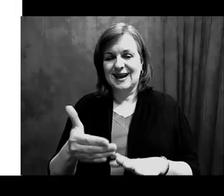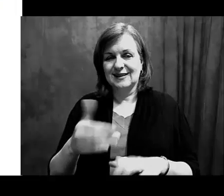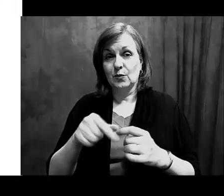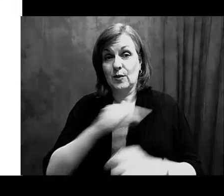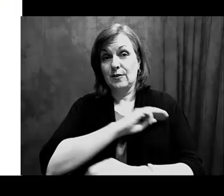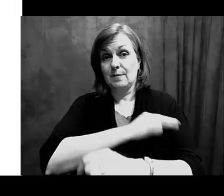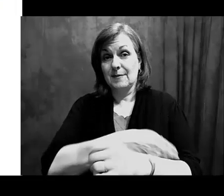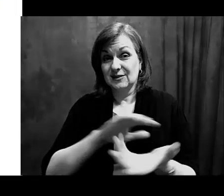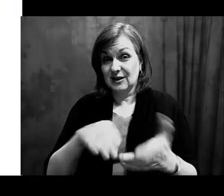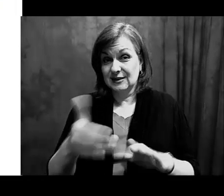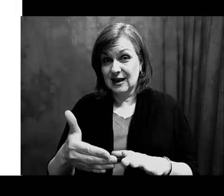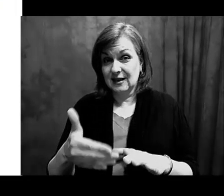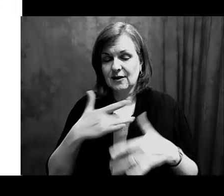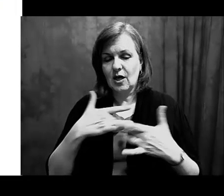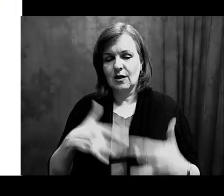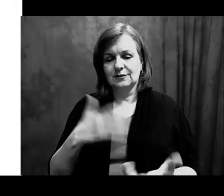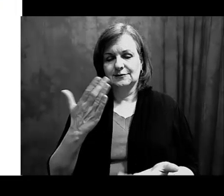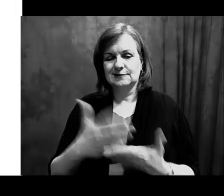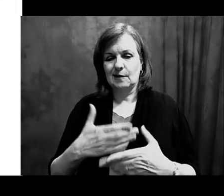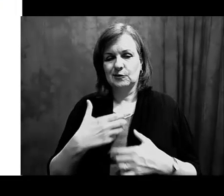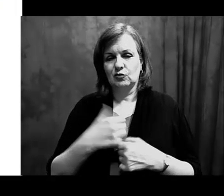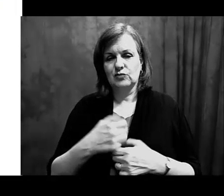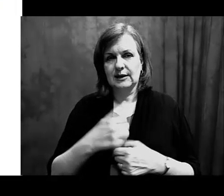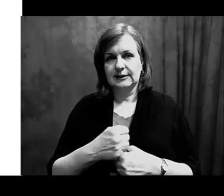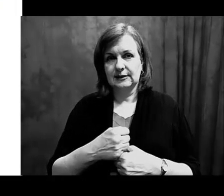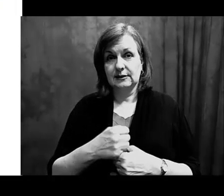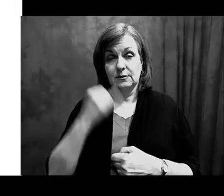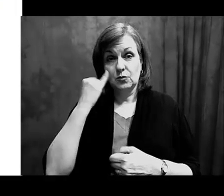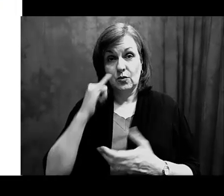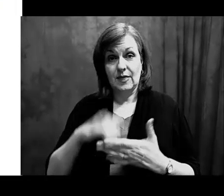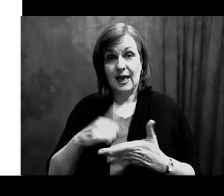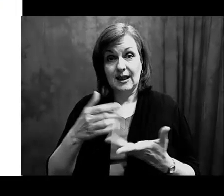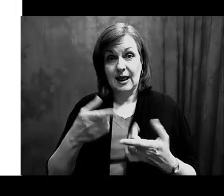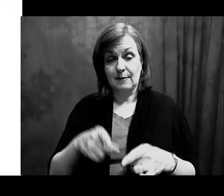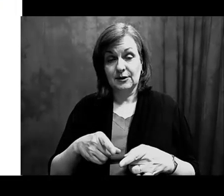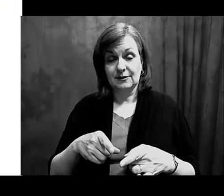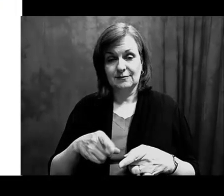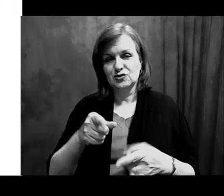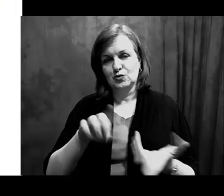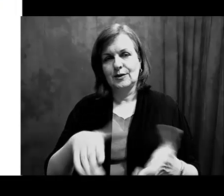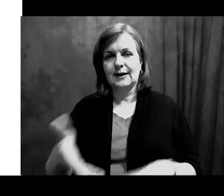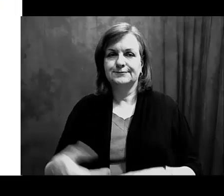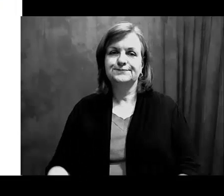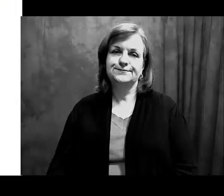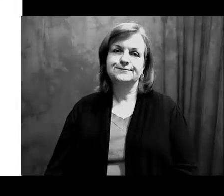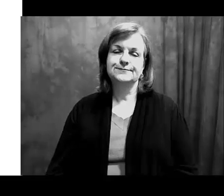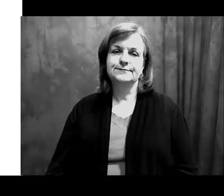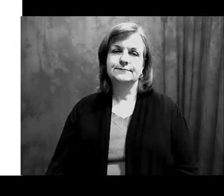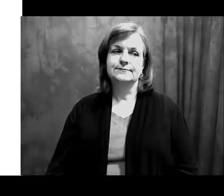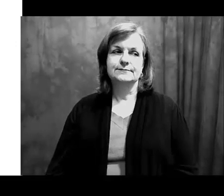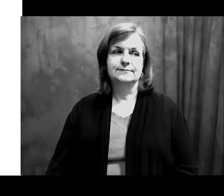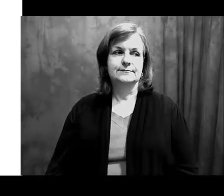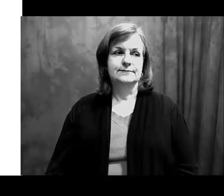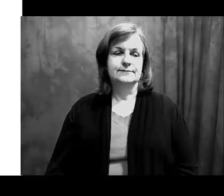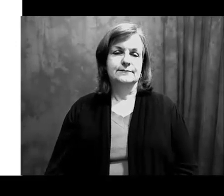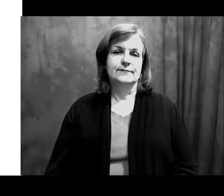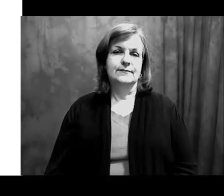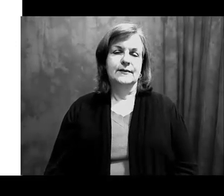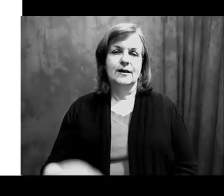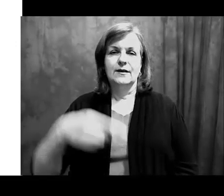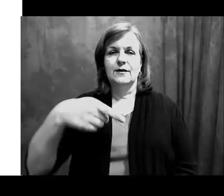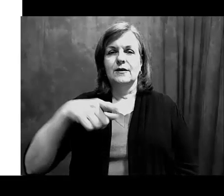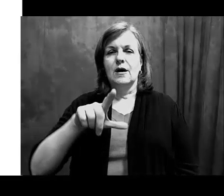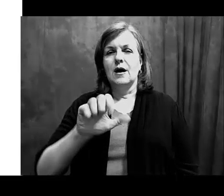muscle dies. When the muscle dies, the heart stops contracting. When the heart stops contracting, you die. So